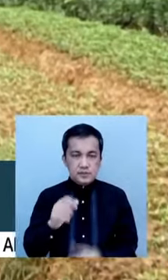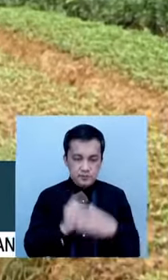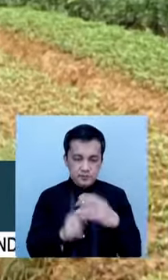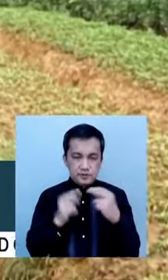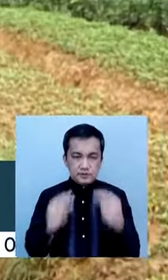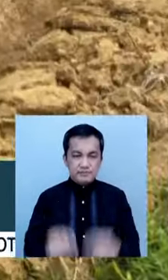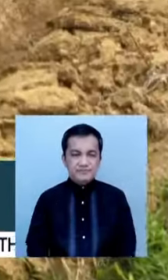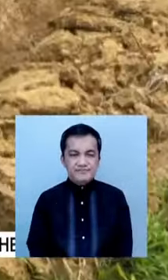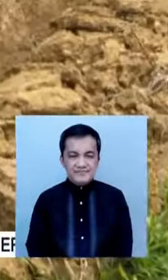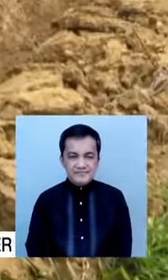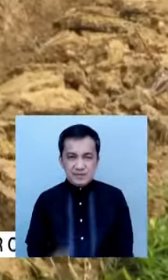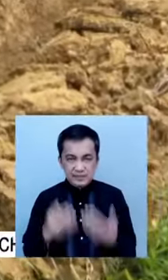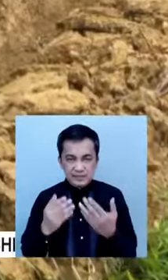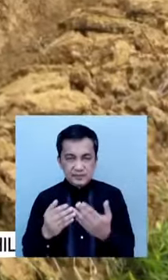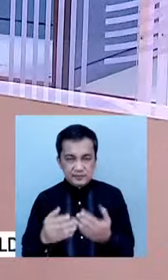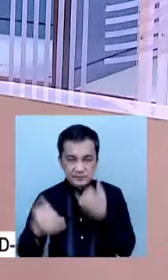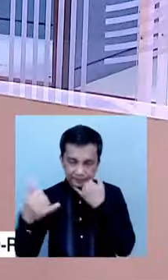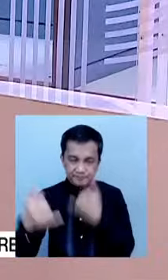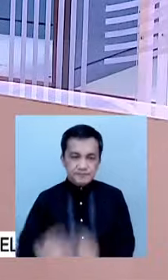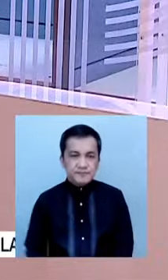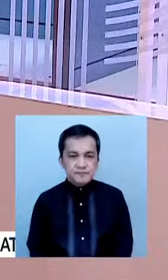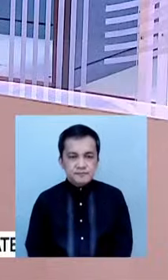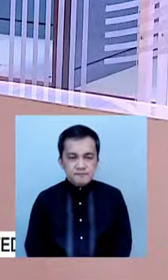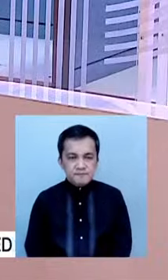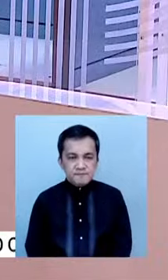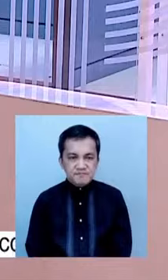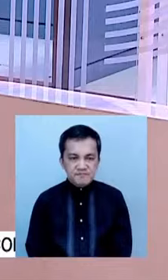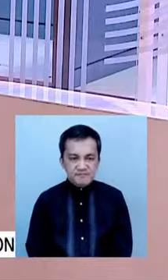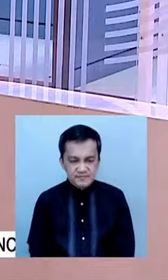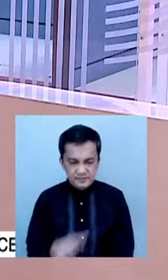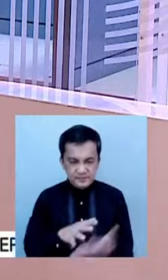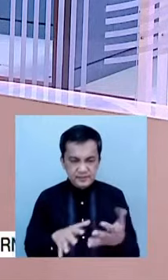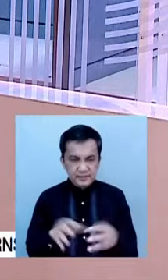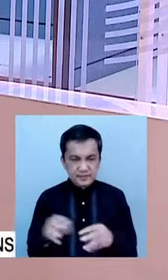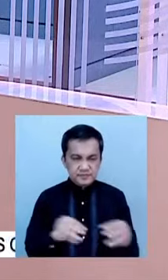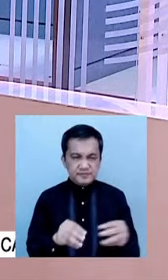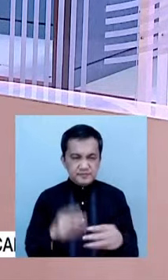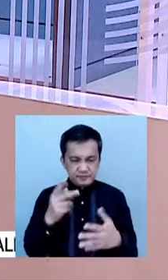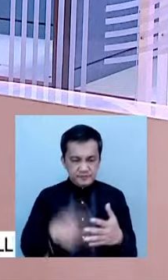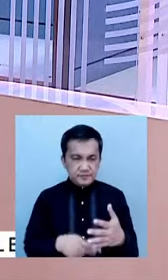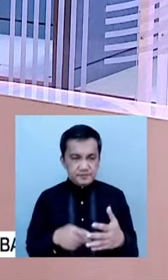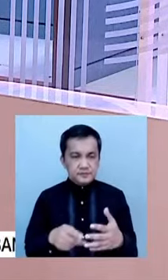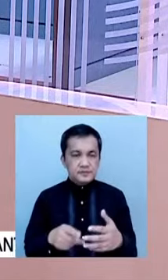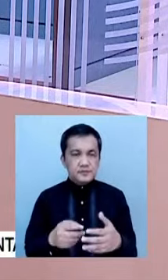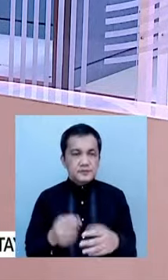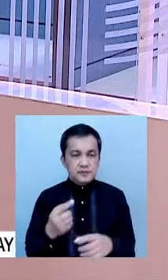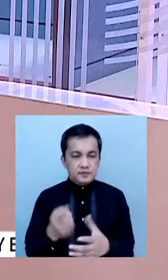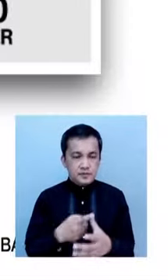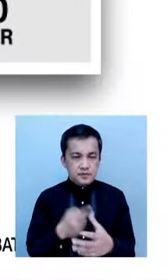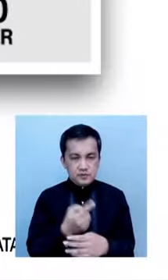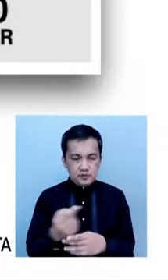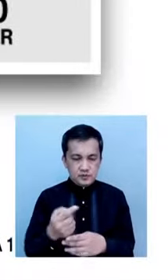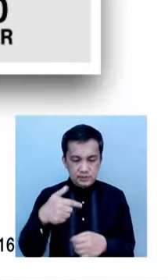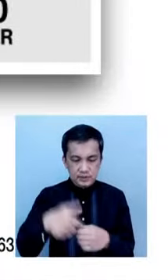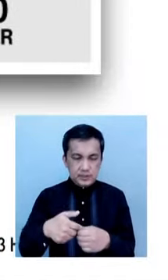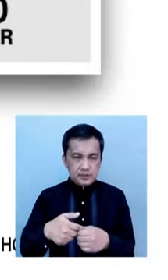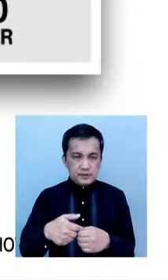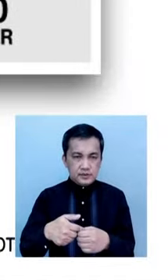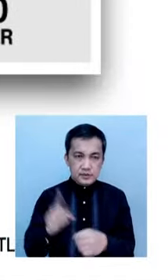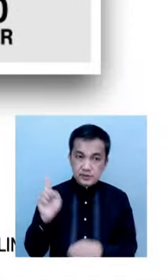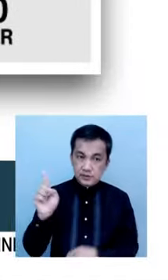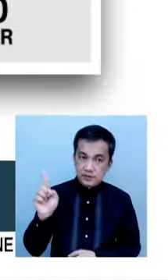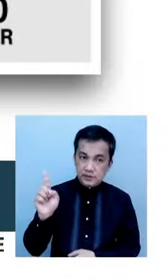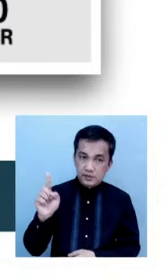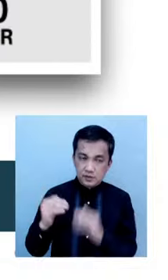there joining us on the line back here in the newsroom. Mixed movement in pump prices set in the first week of April. Gasoline prices will once again go